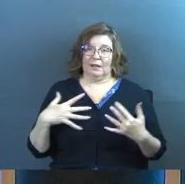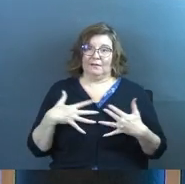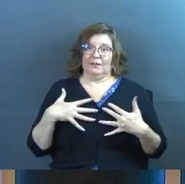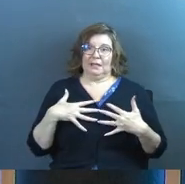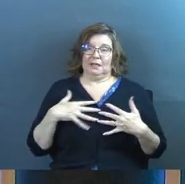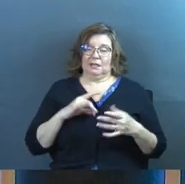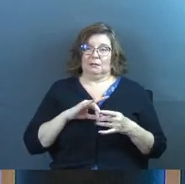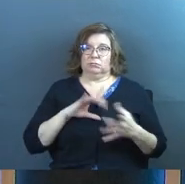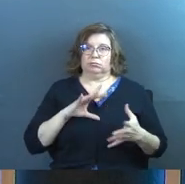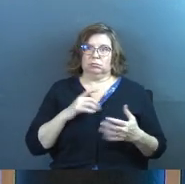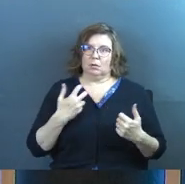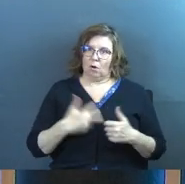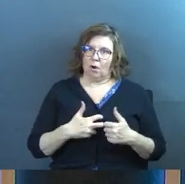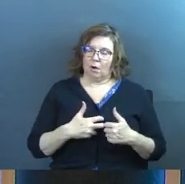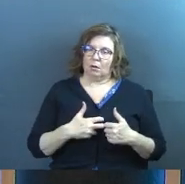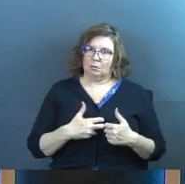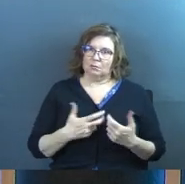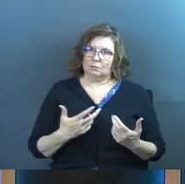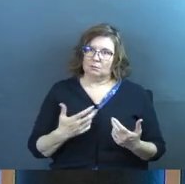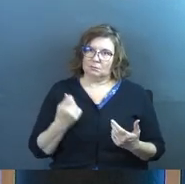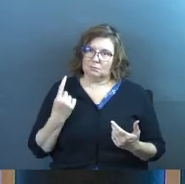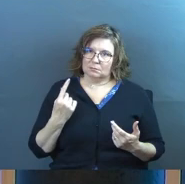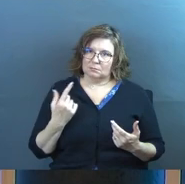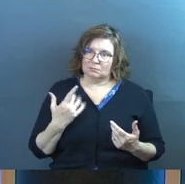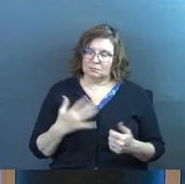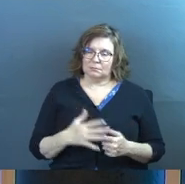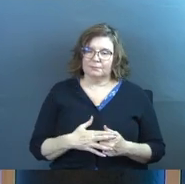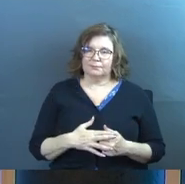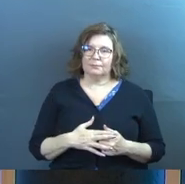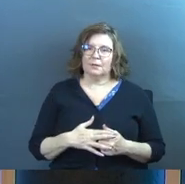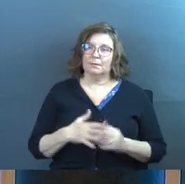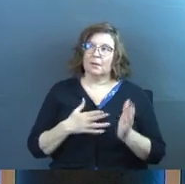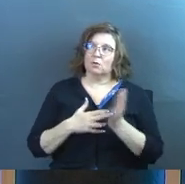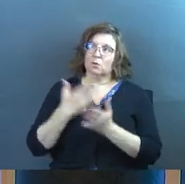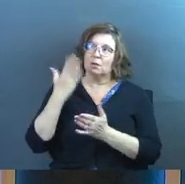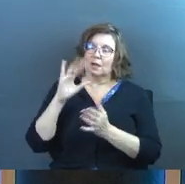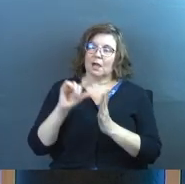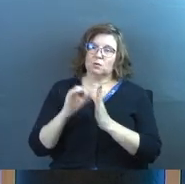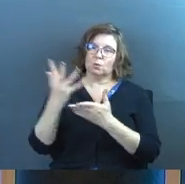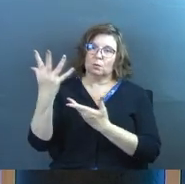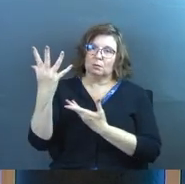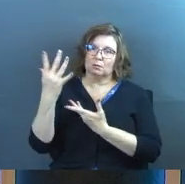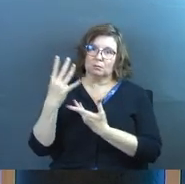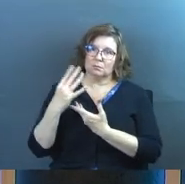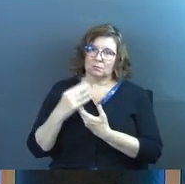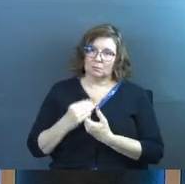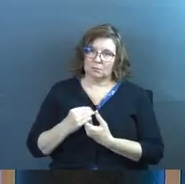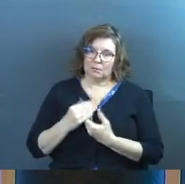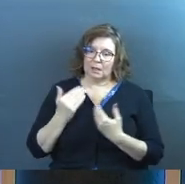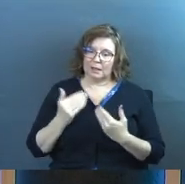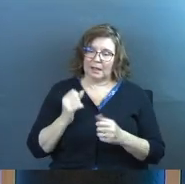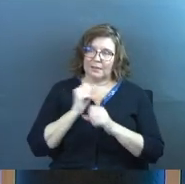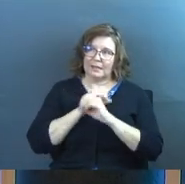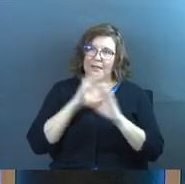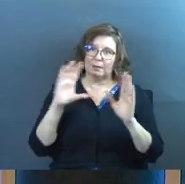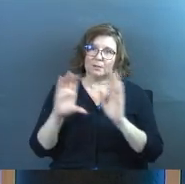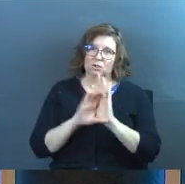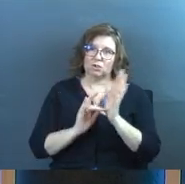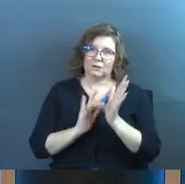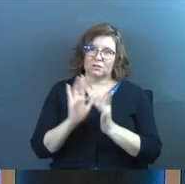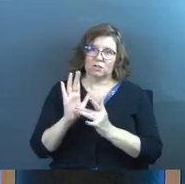fear. It's hard to shake it. Let the truth of God's word come to you. Let the image of